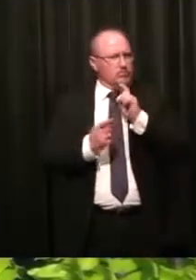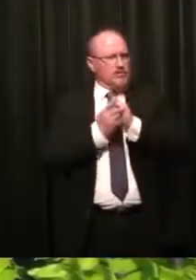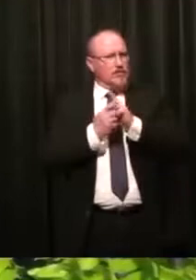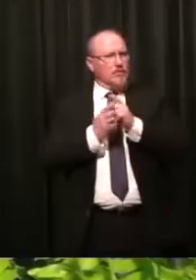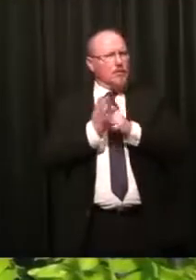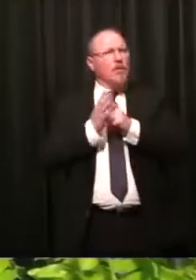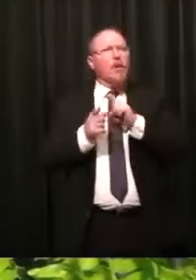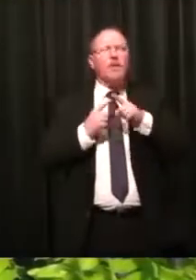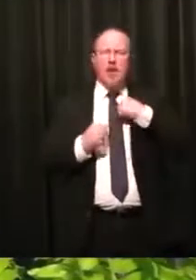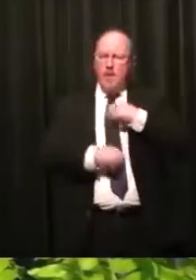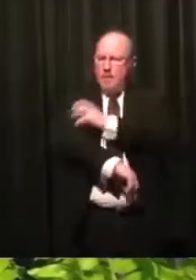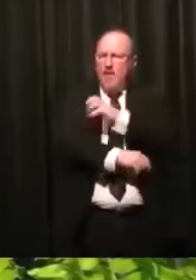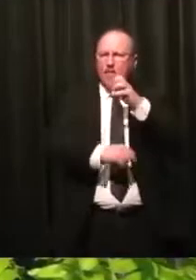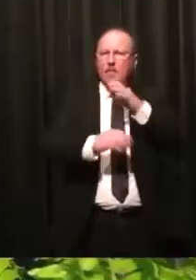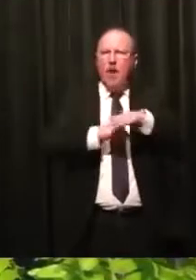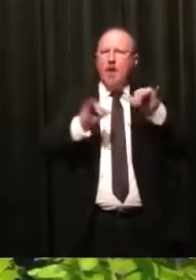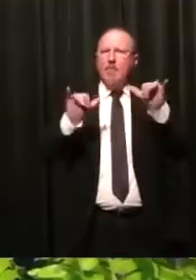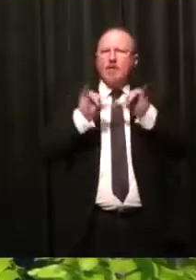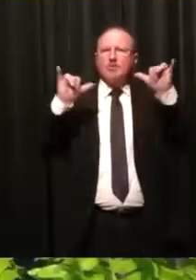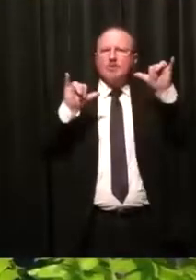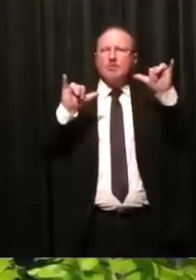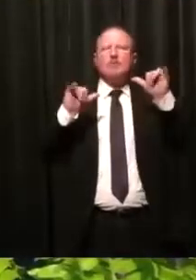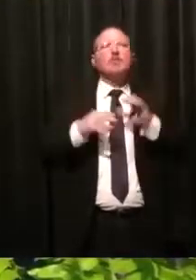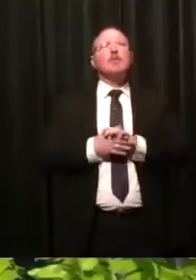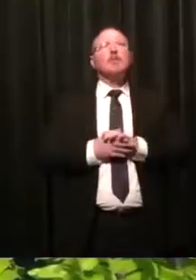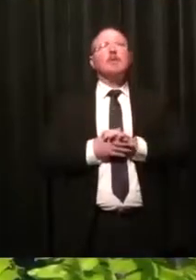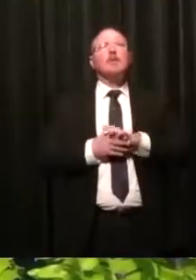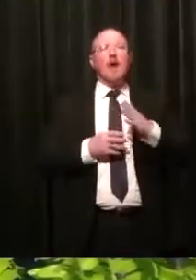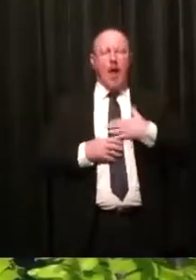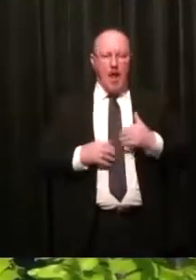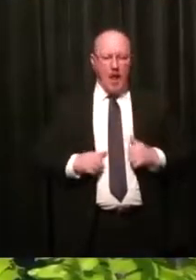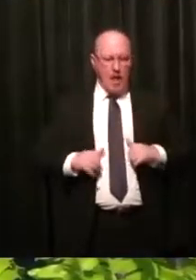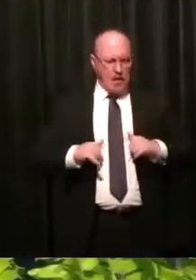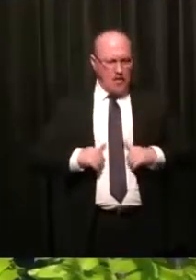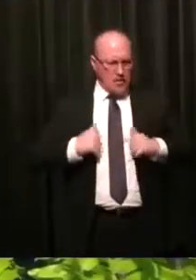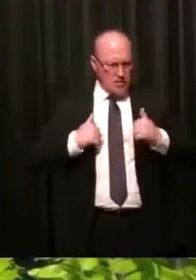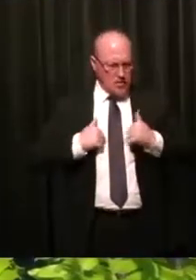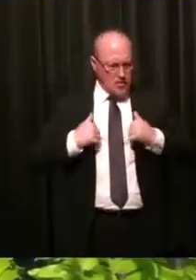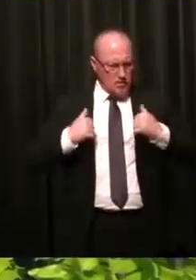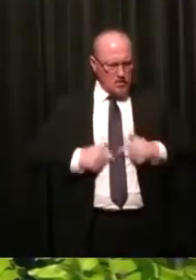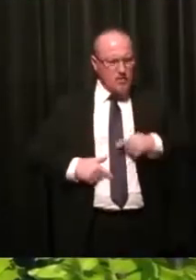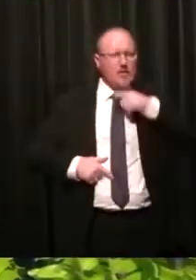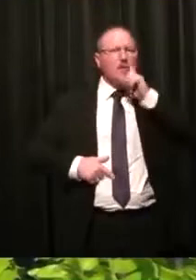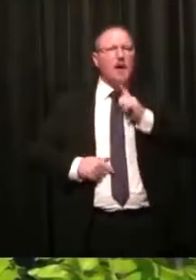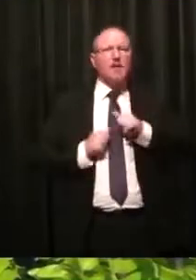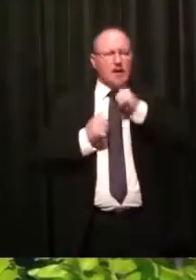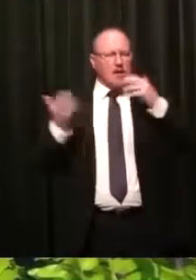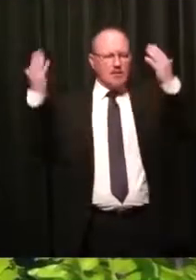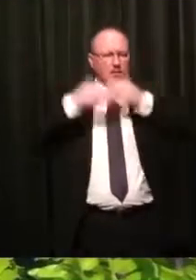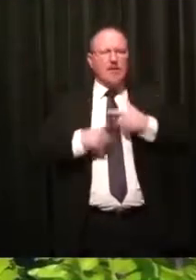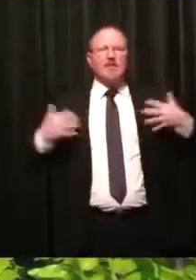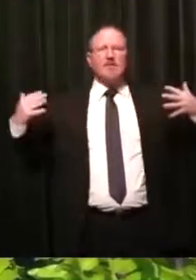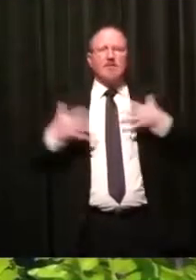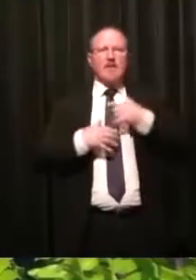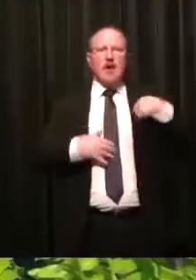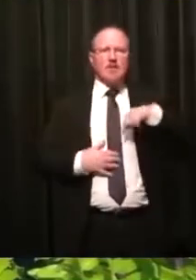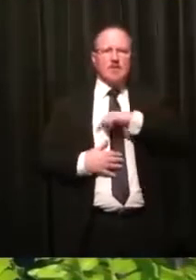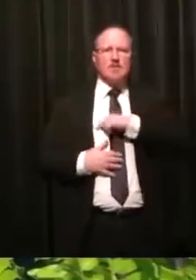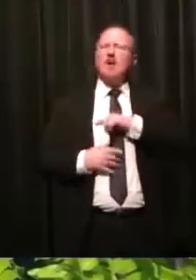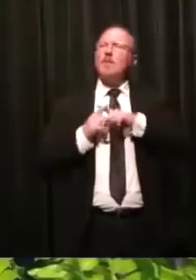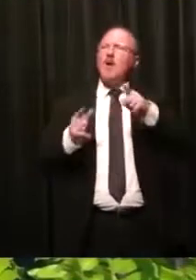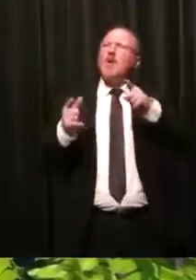Our deepest fear is that we are powerful beyond measure. It is our light, not our darkness, that most frightens